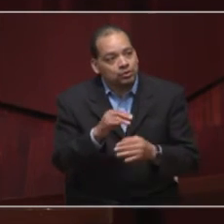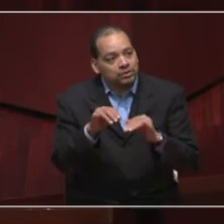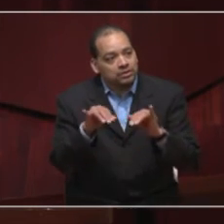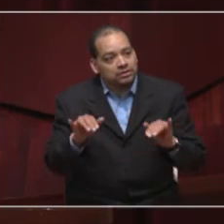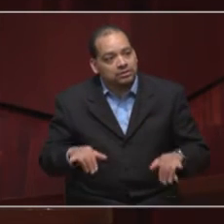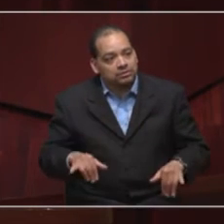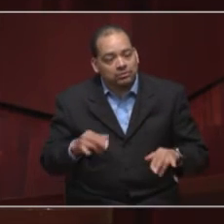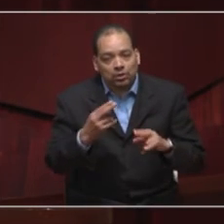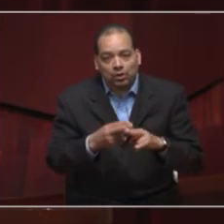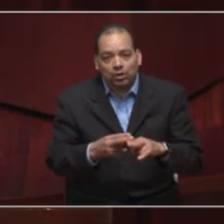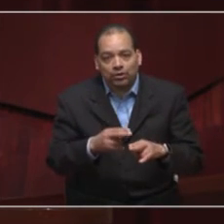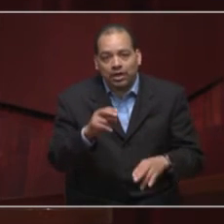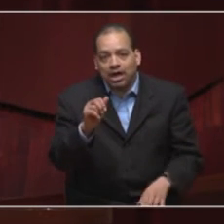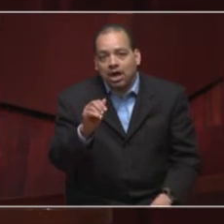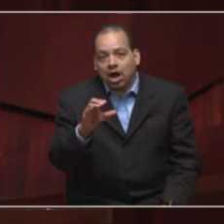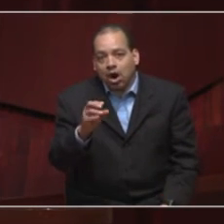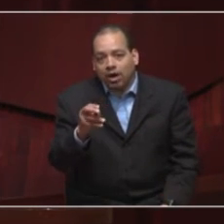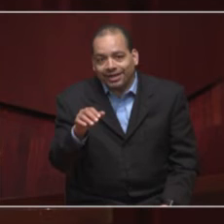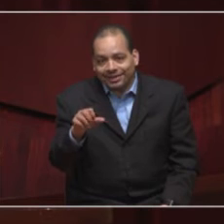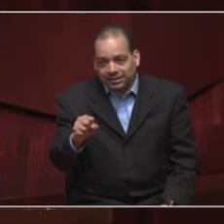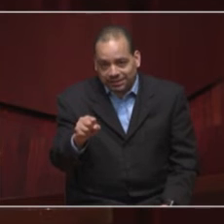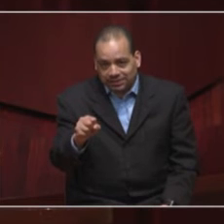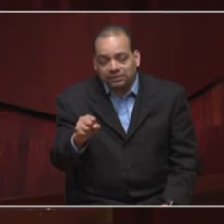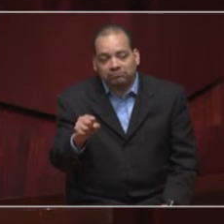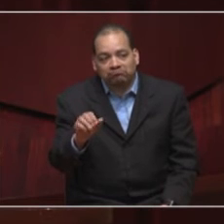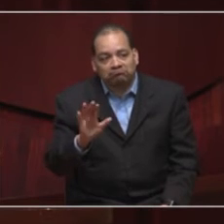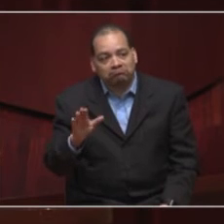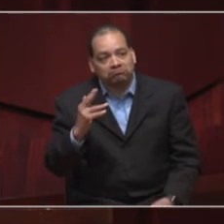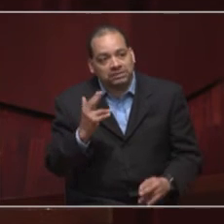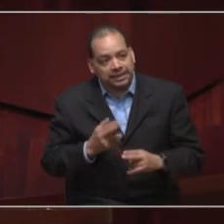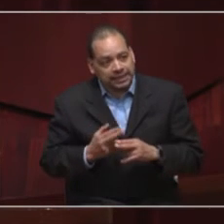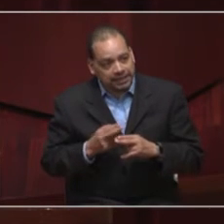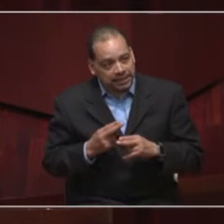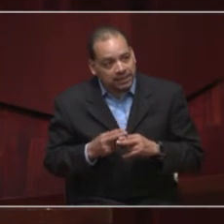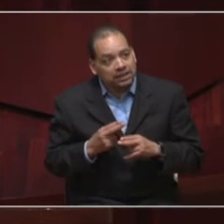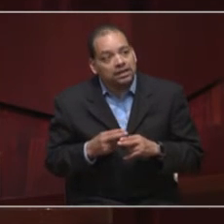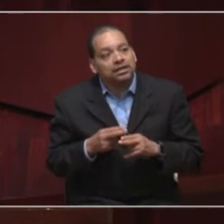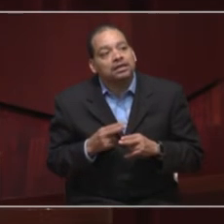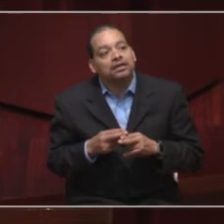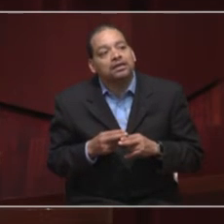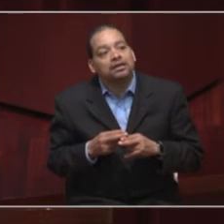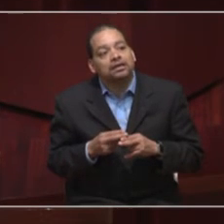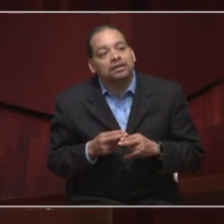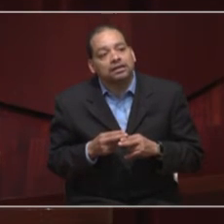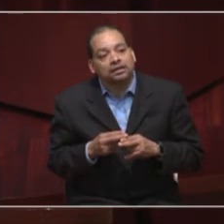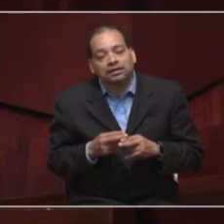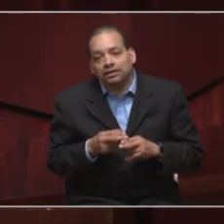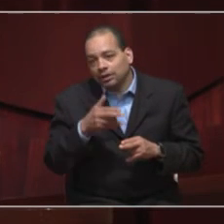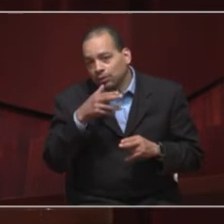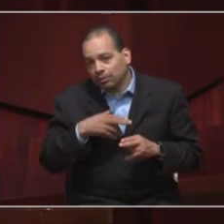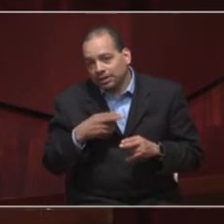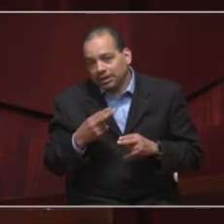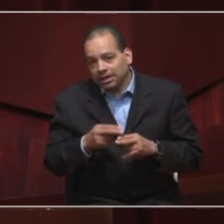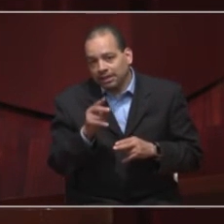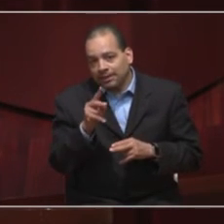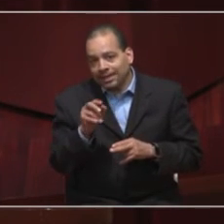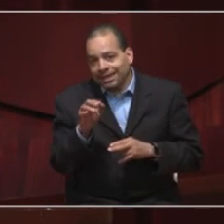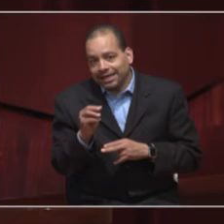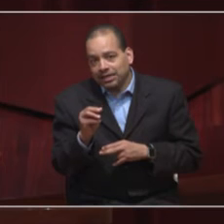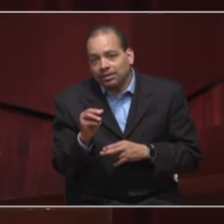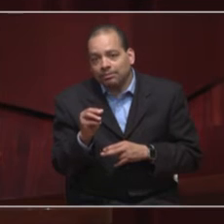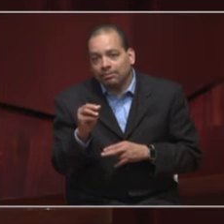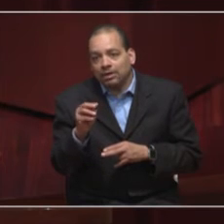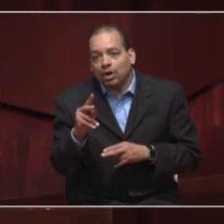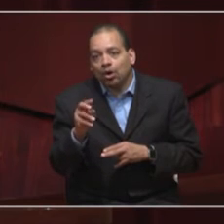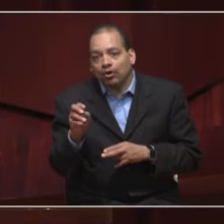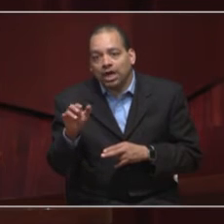And ARCIS, the ARCIS name actually was presented to us by a lady named Kim Coriat from the Clinton